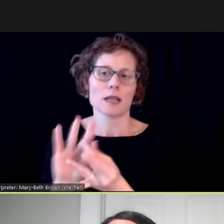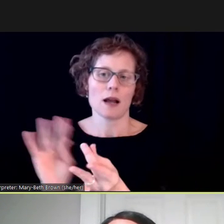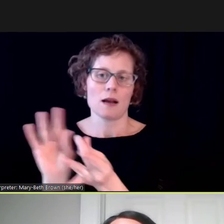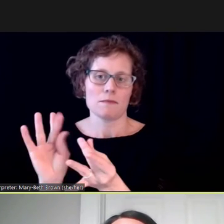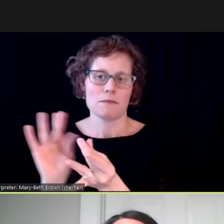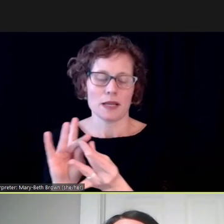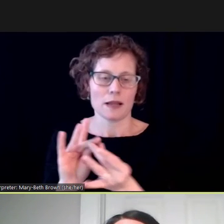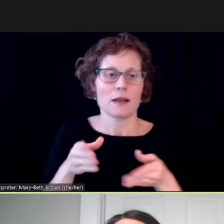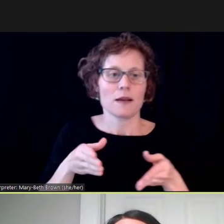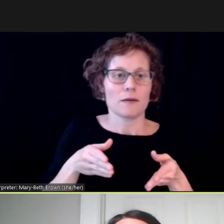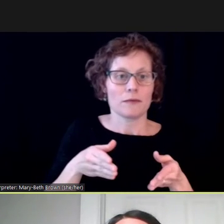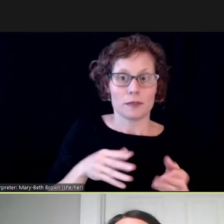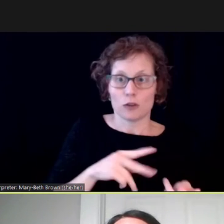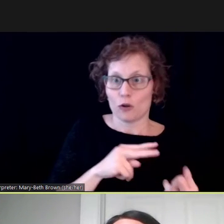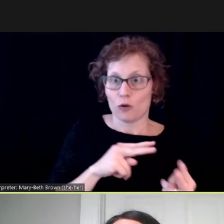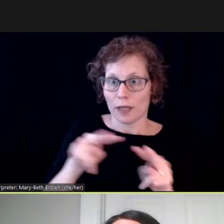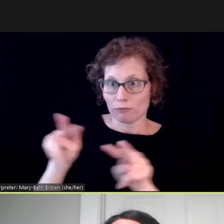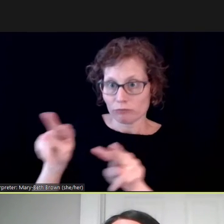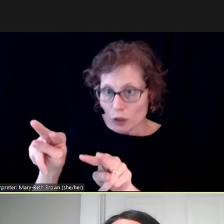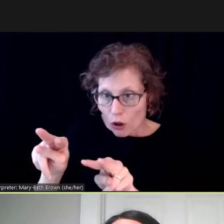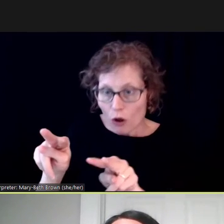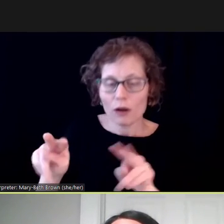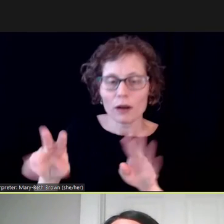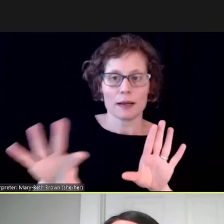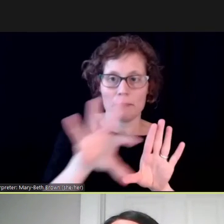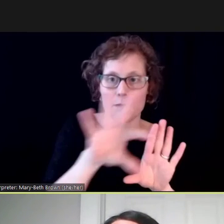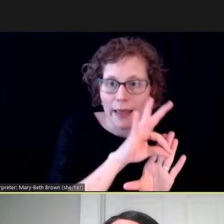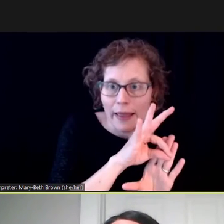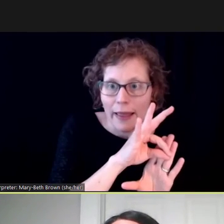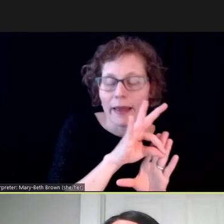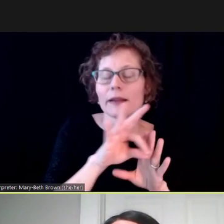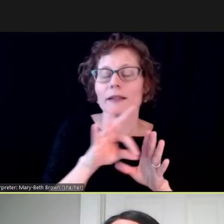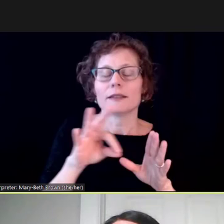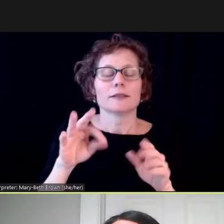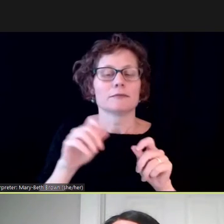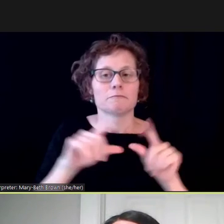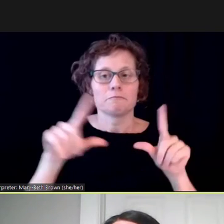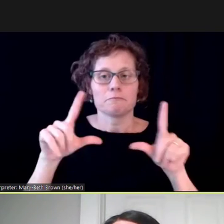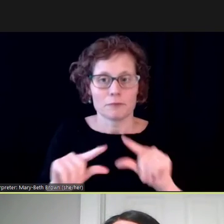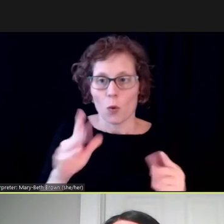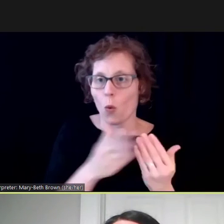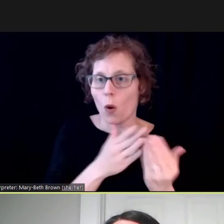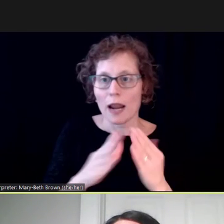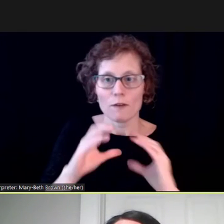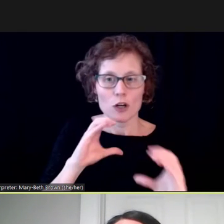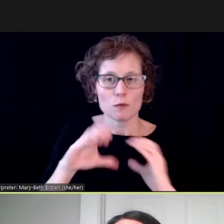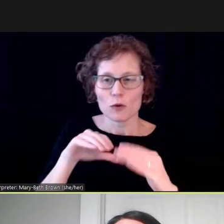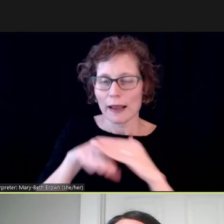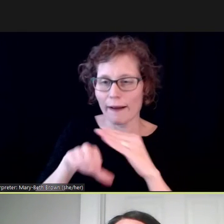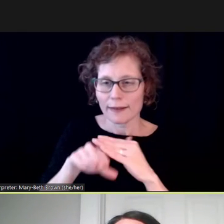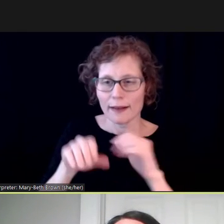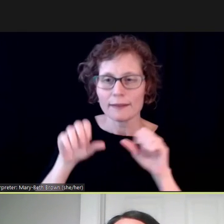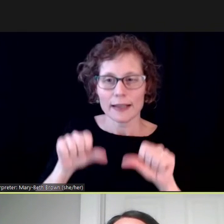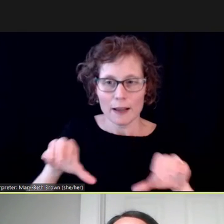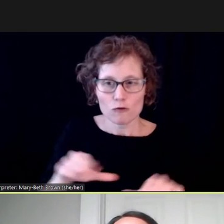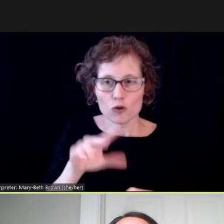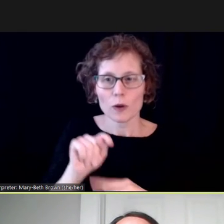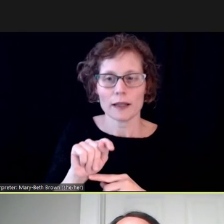everyone time to pin interpreters or the speaker, whichever they would like to do for communication.